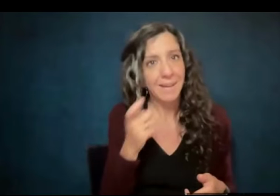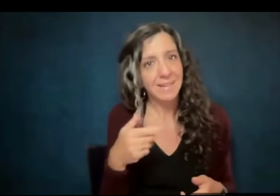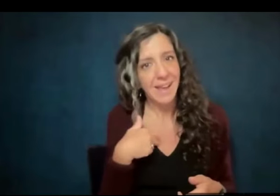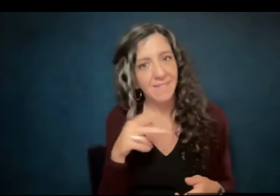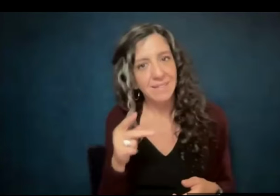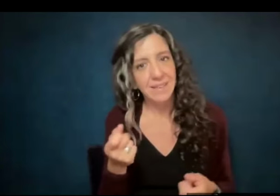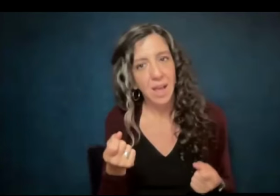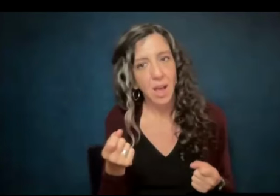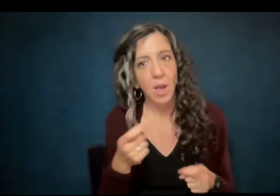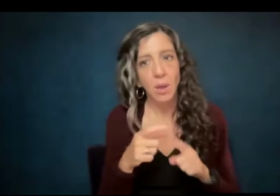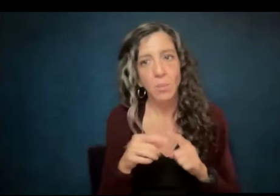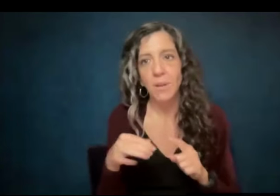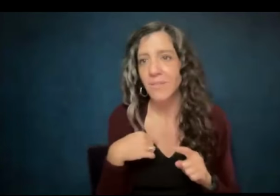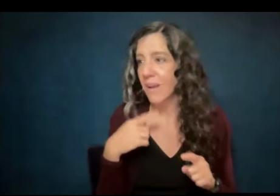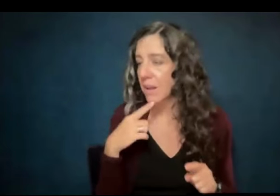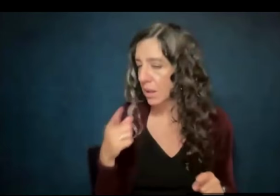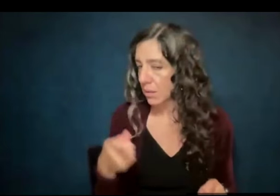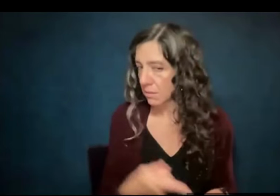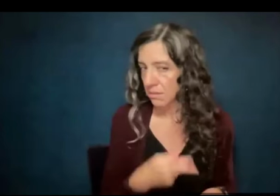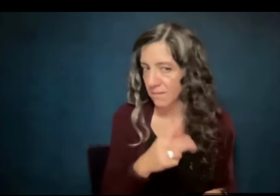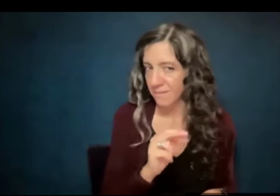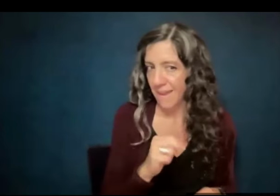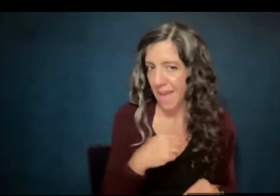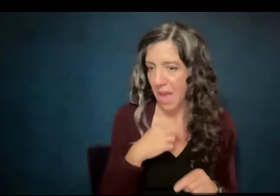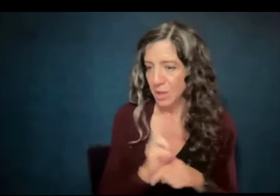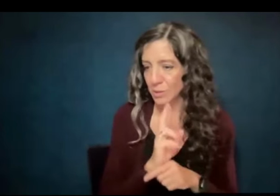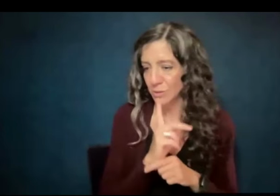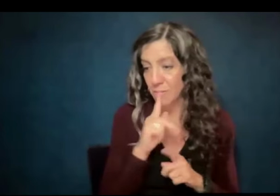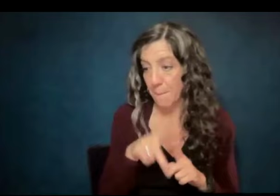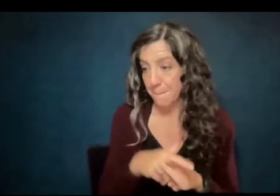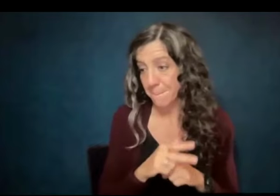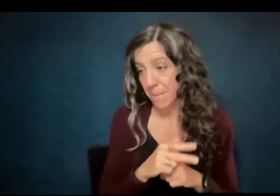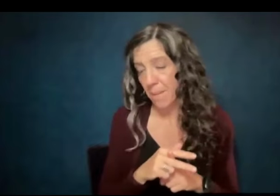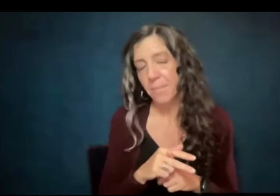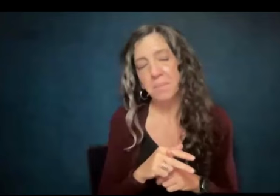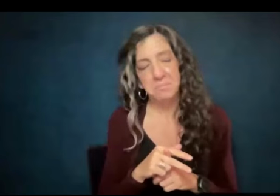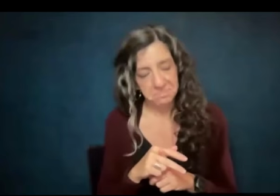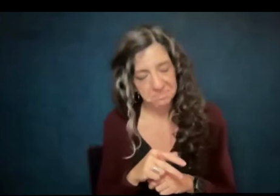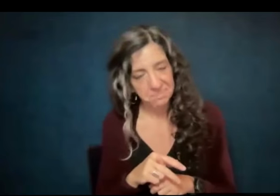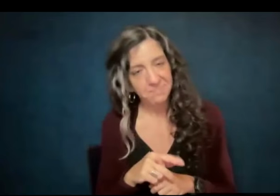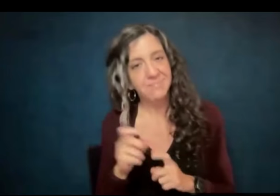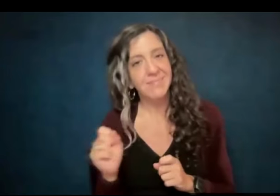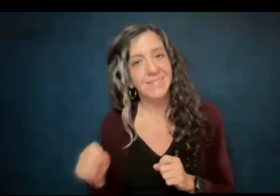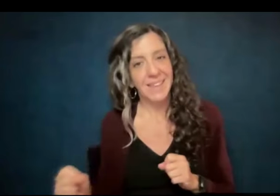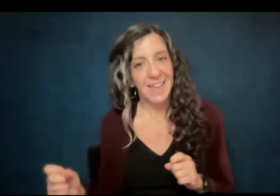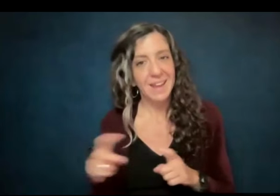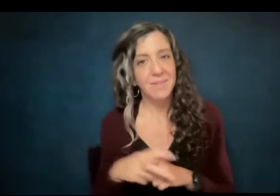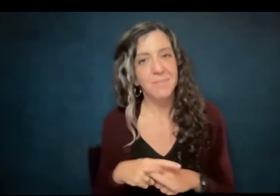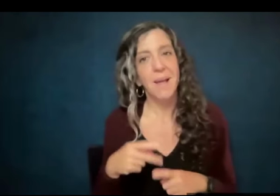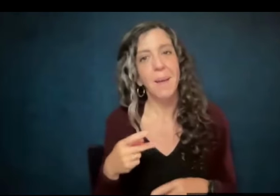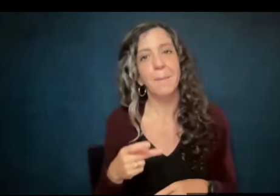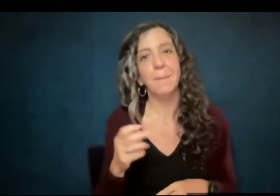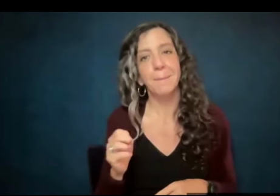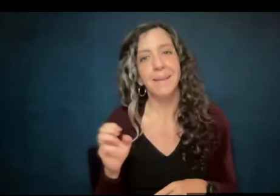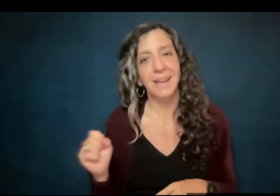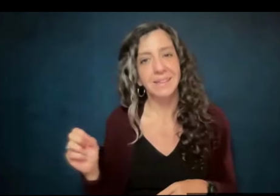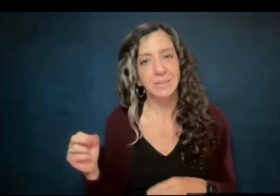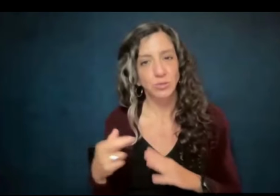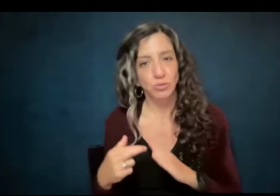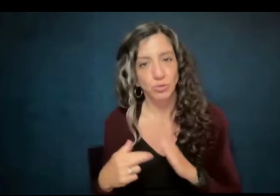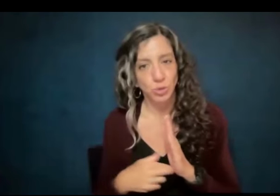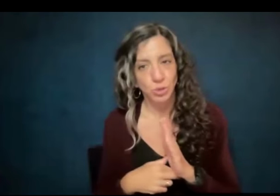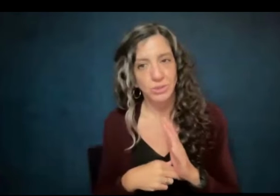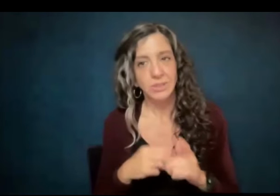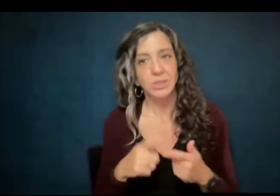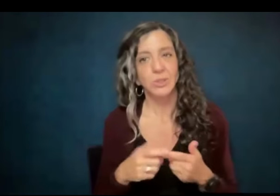that I'm using it in my plumbing business, then they can apply the property essential to self-support rules